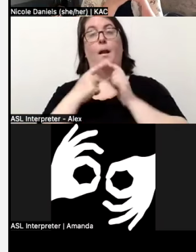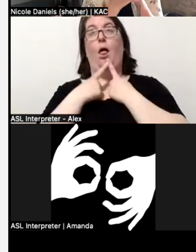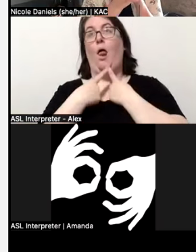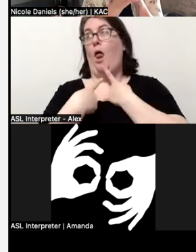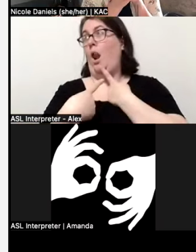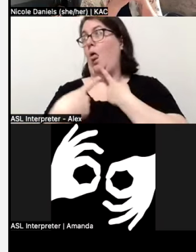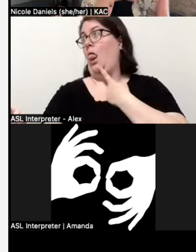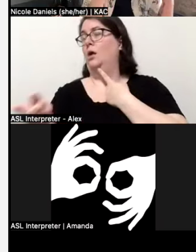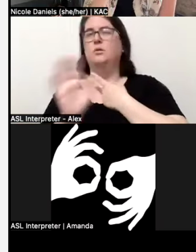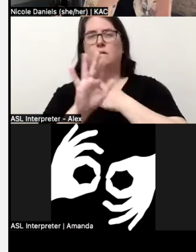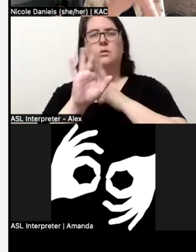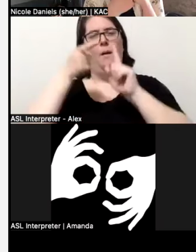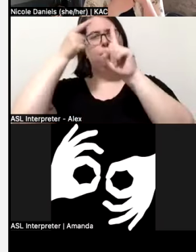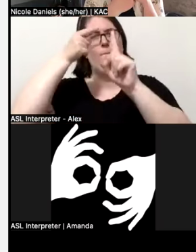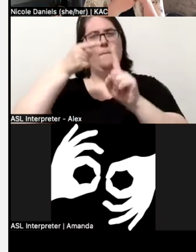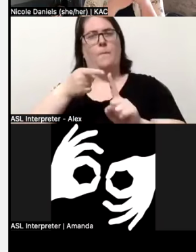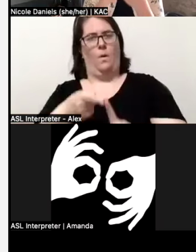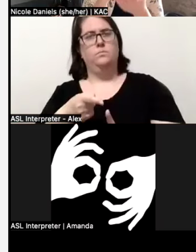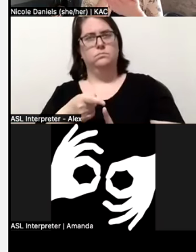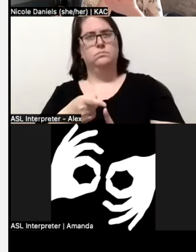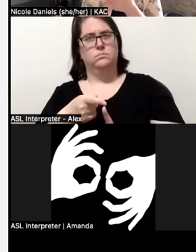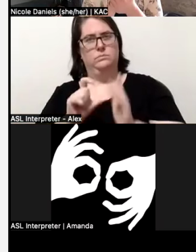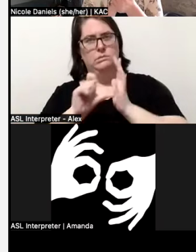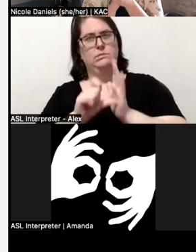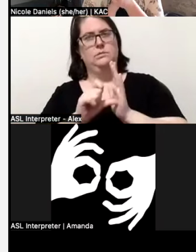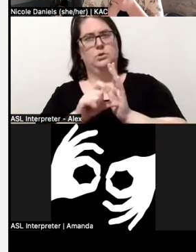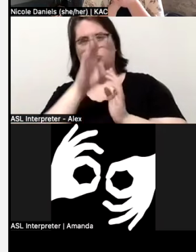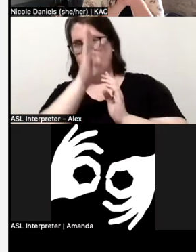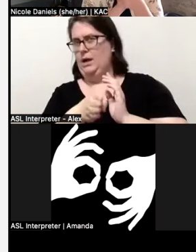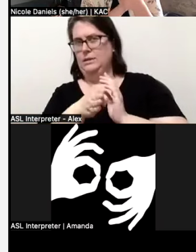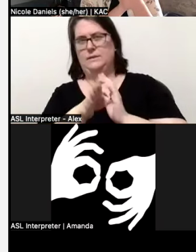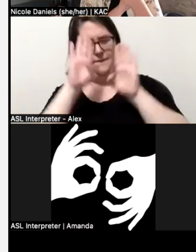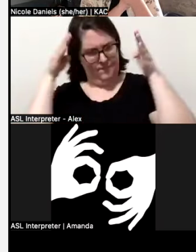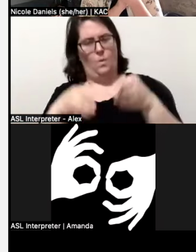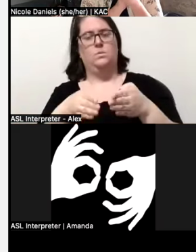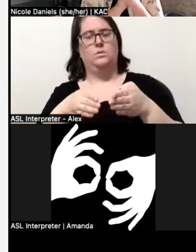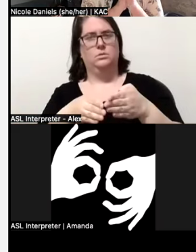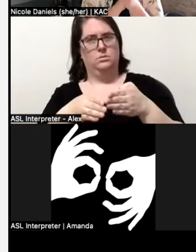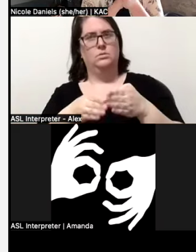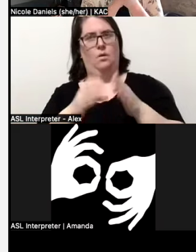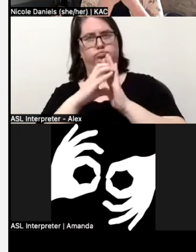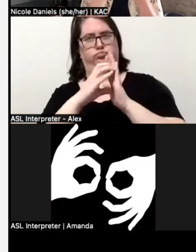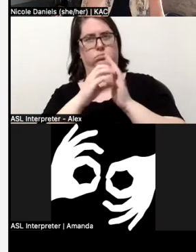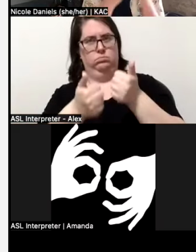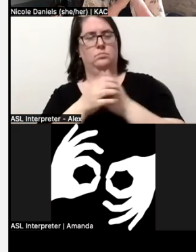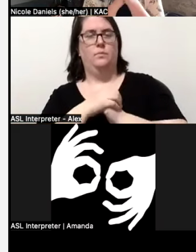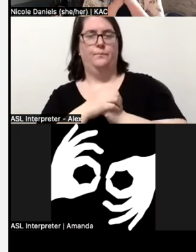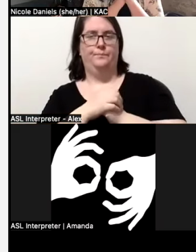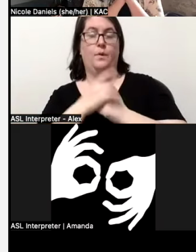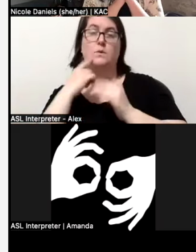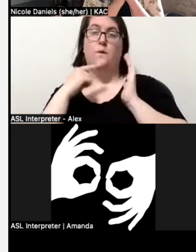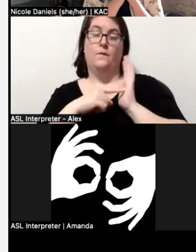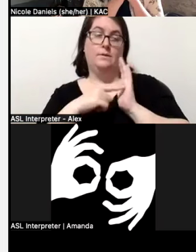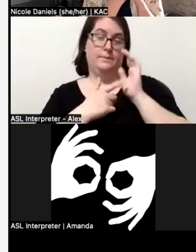avoid filler, avoid repetition. You want to be very direct and focus on a few key points. So one of the examples I use